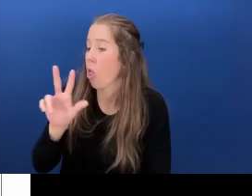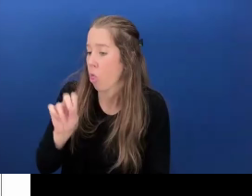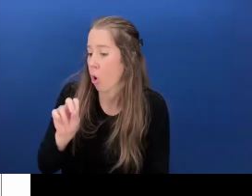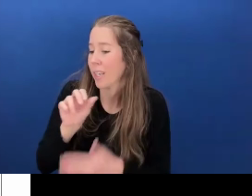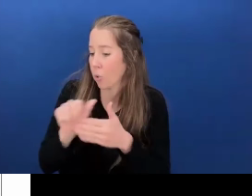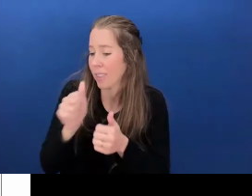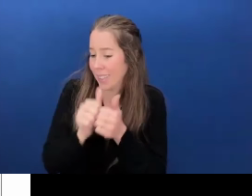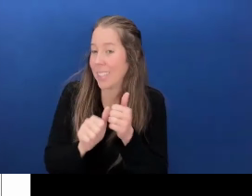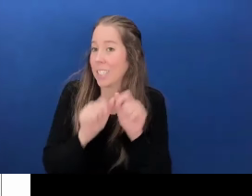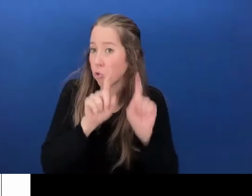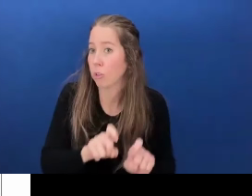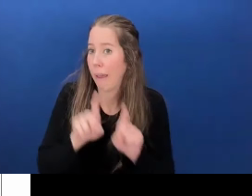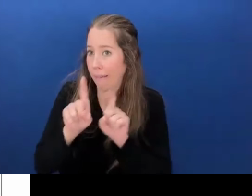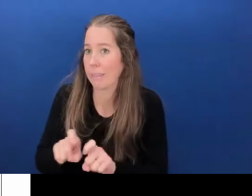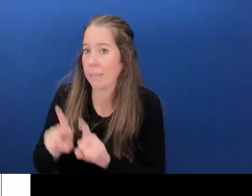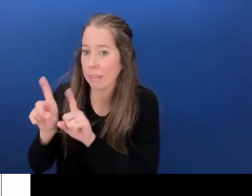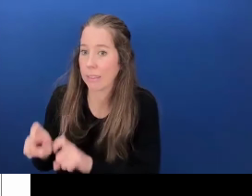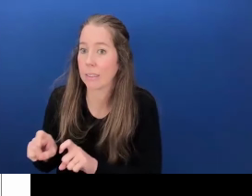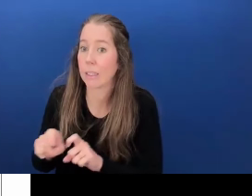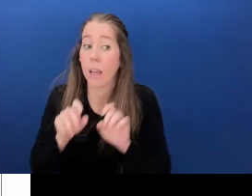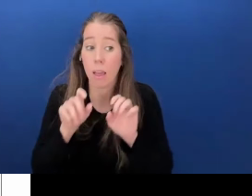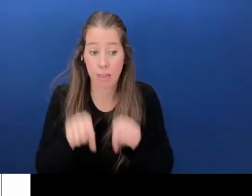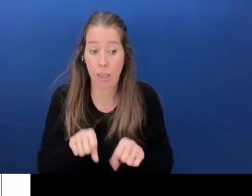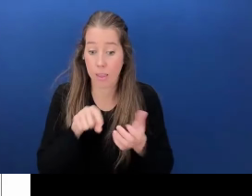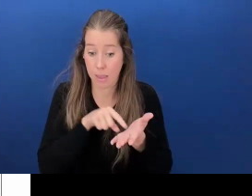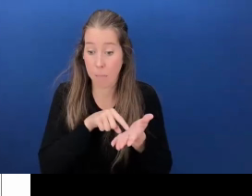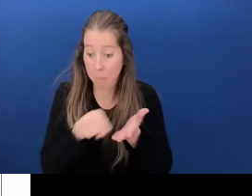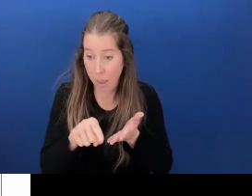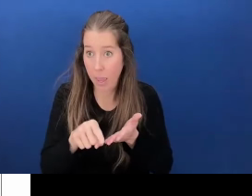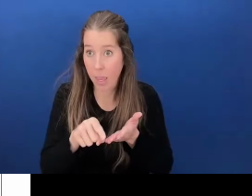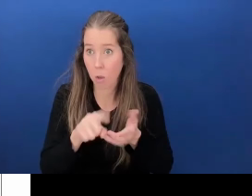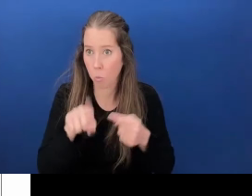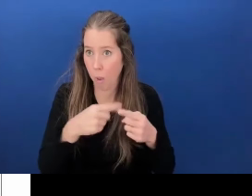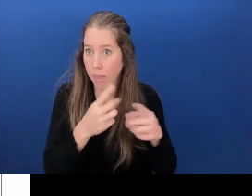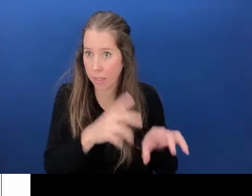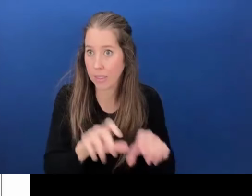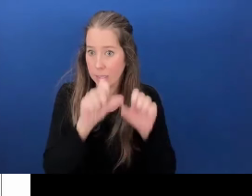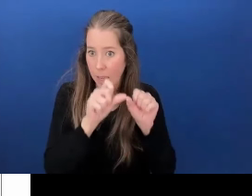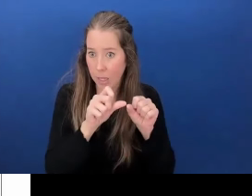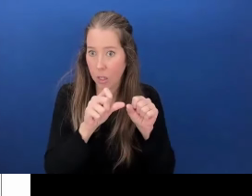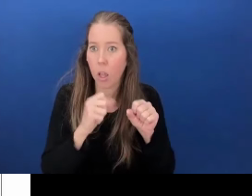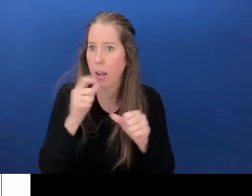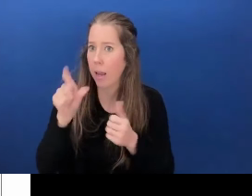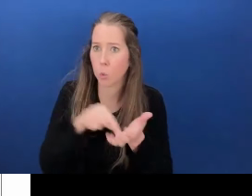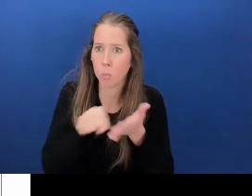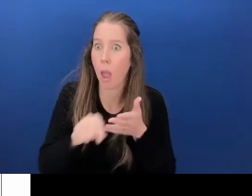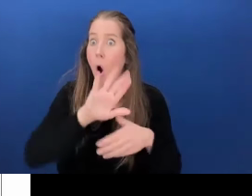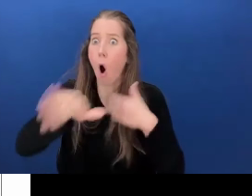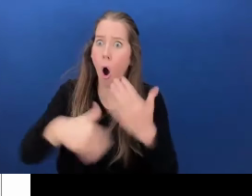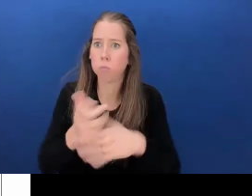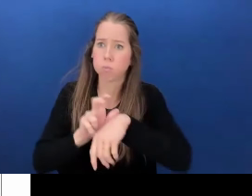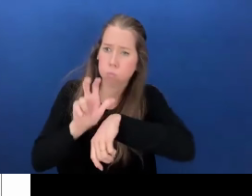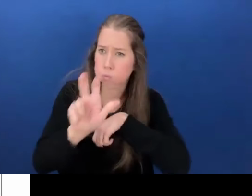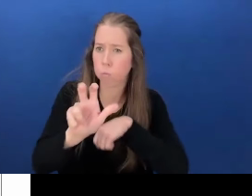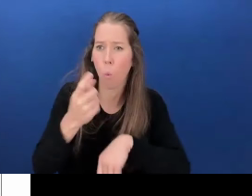Yeah, and they don't have to pay for it. They can pay for the test as they take each one. They don't have to pay all of it upfront.